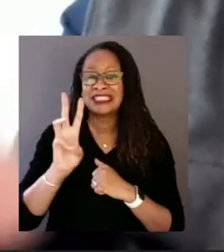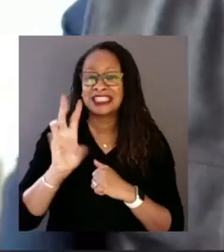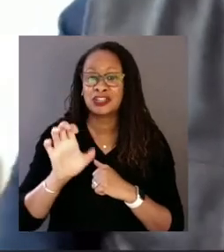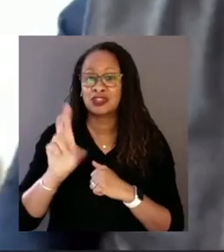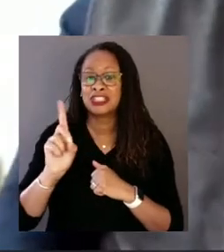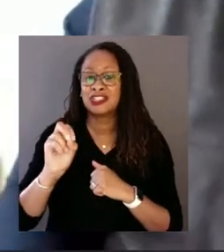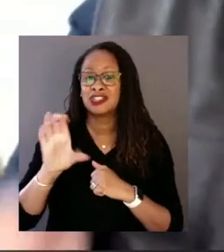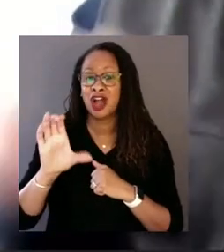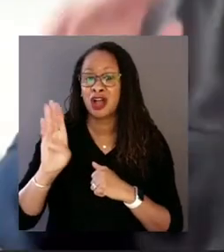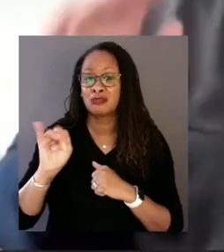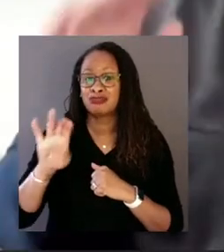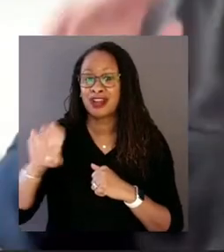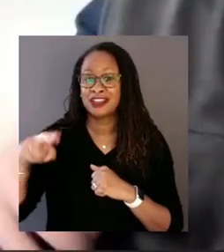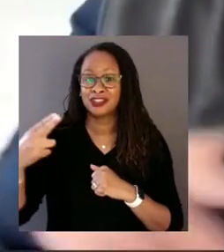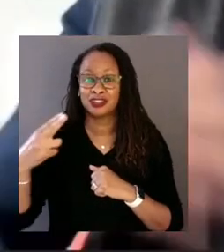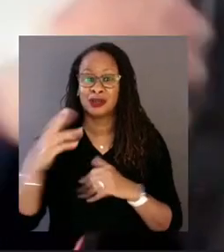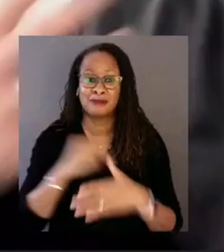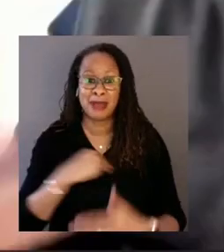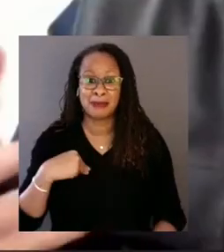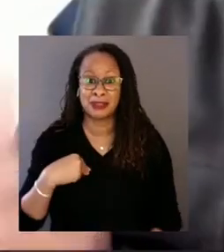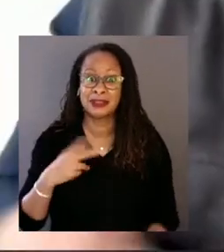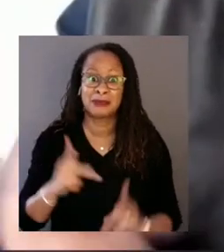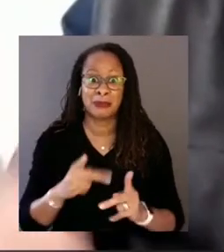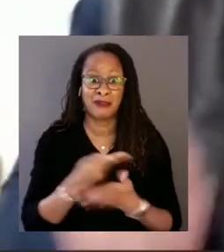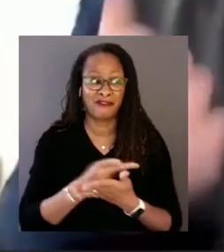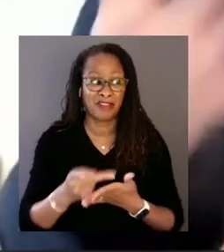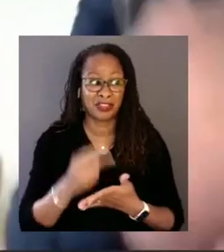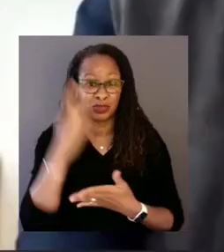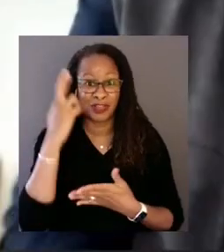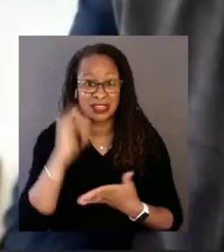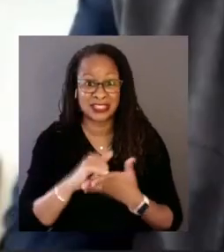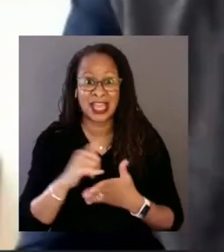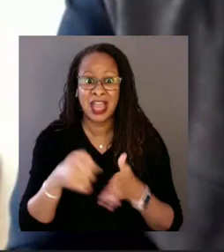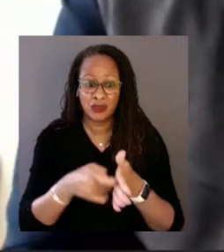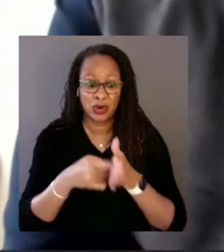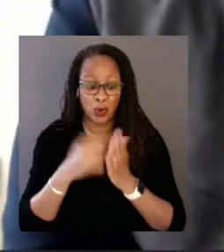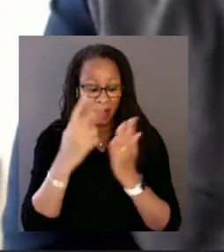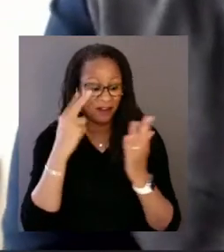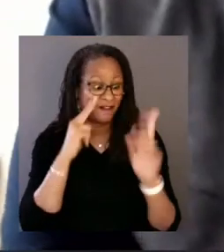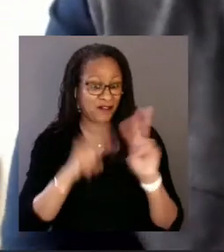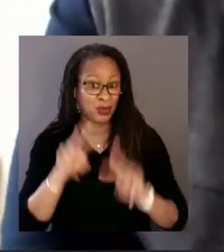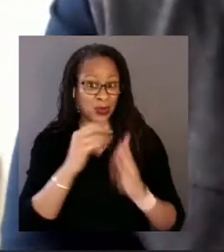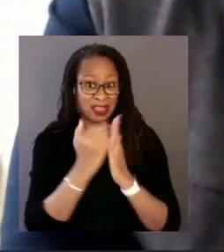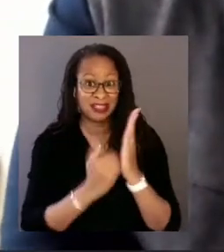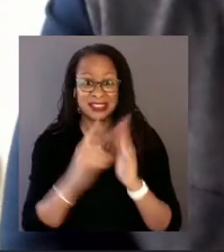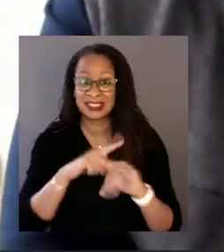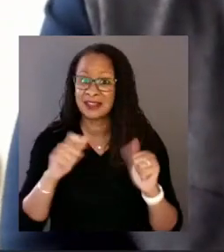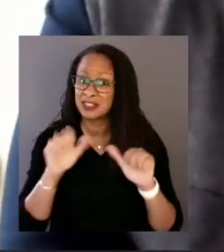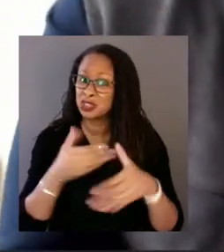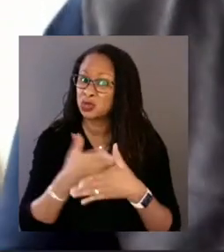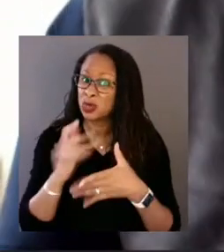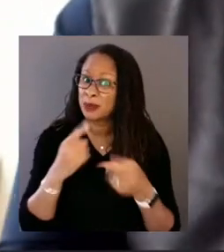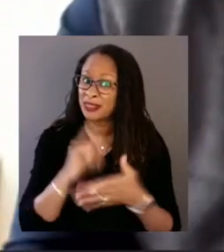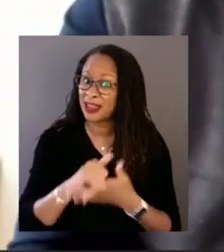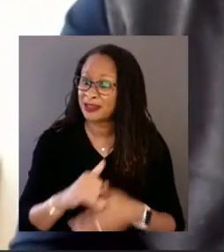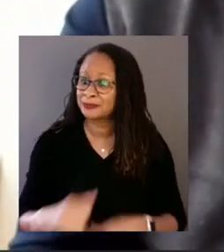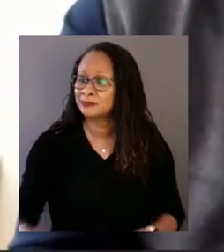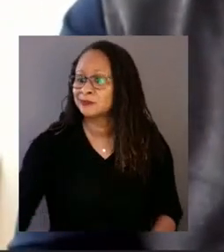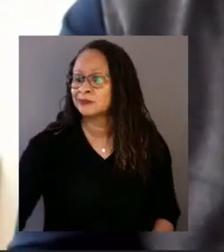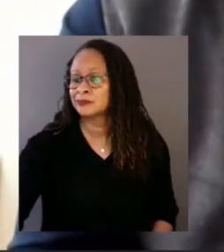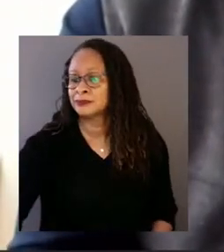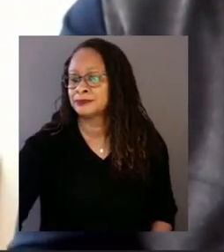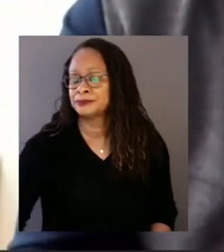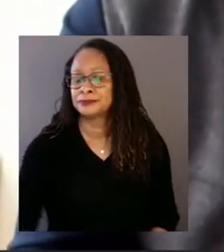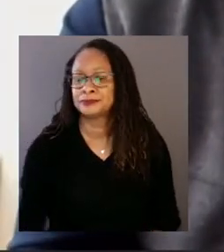to realize, and the required viewing list and all that. Can you please share a little bit about that? So just to put it